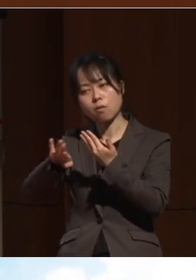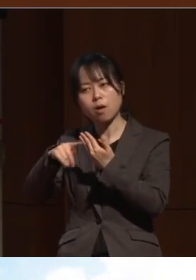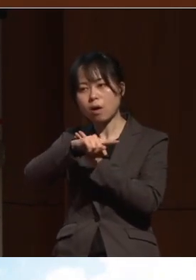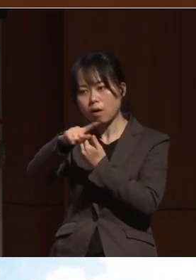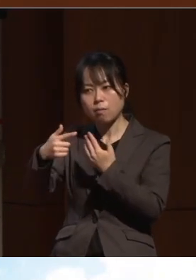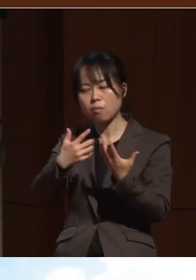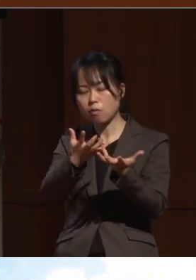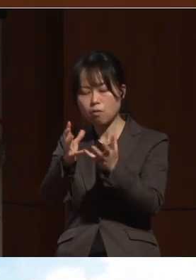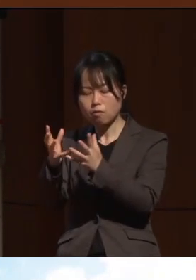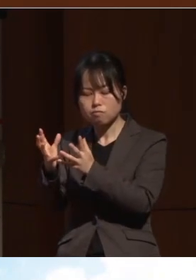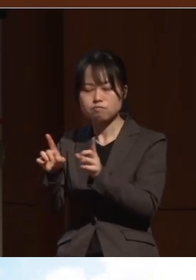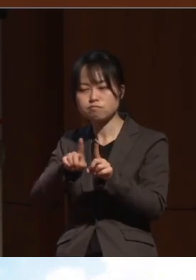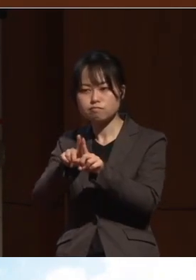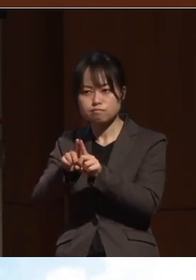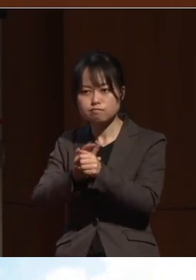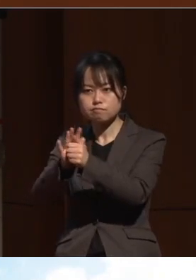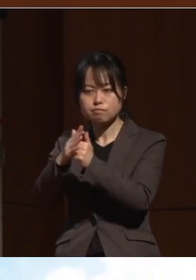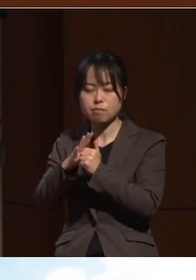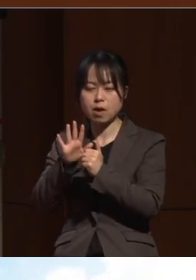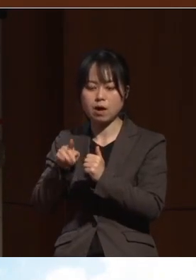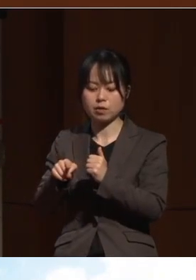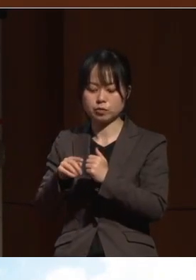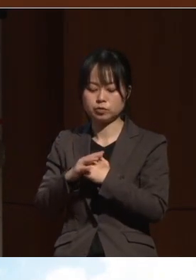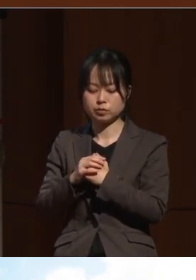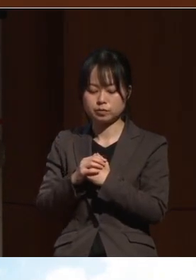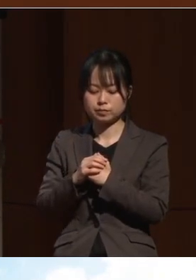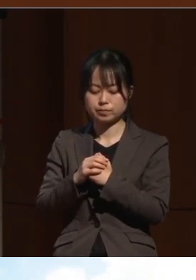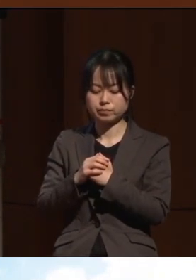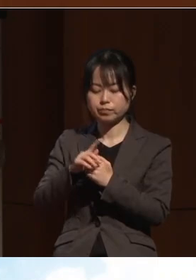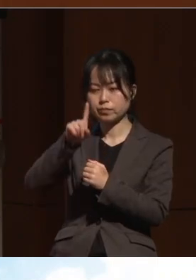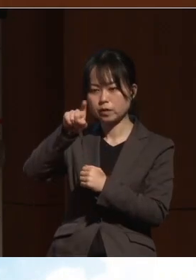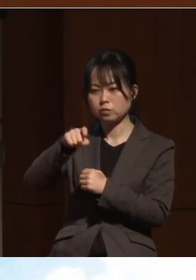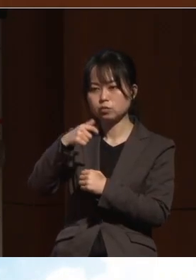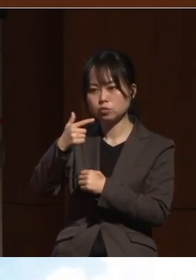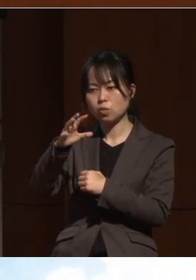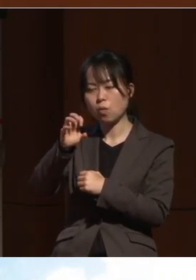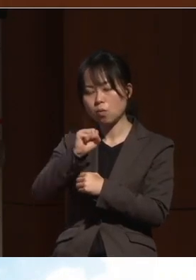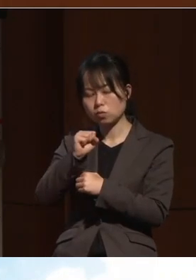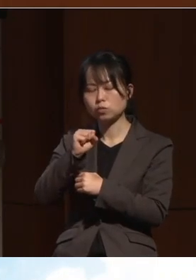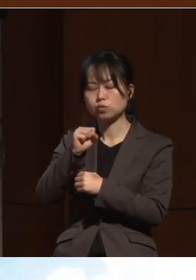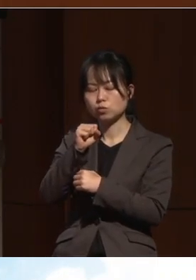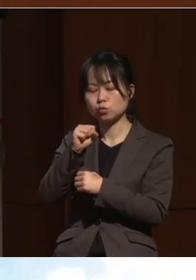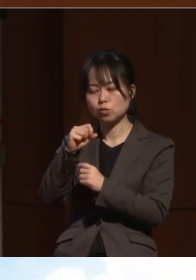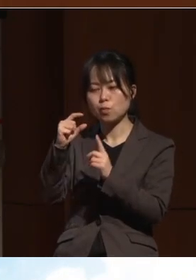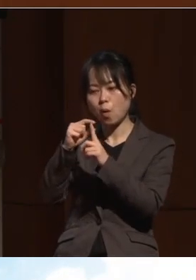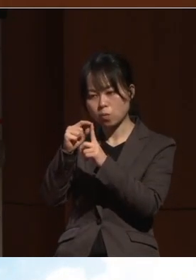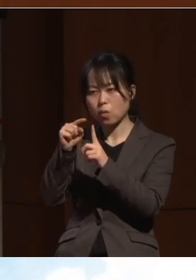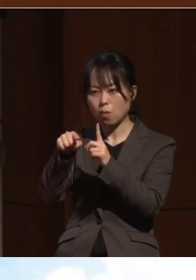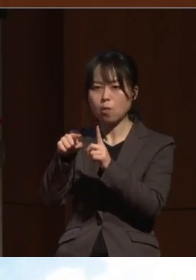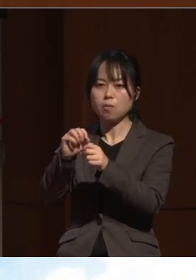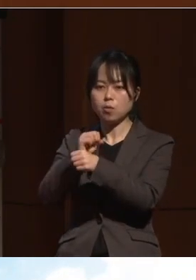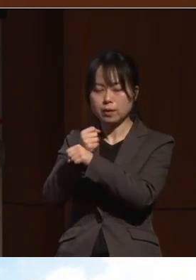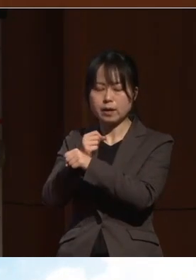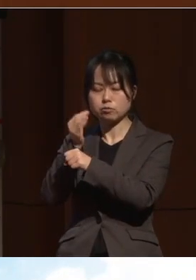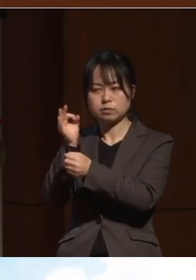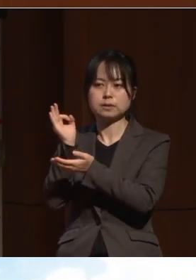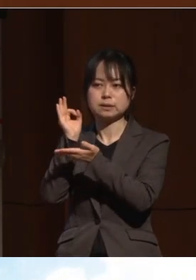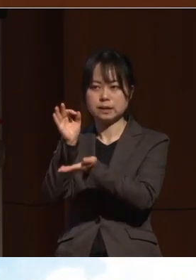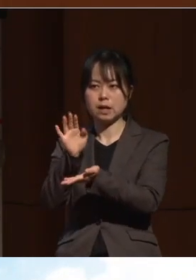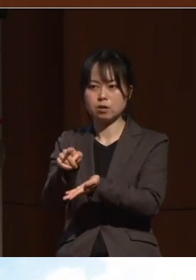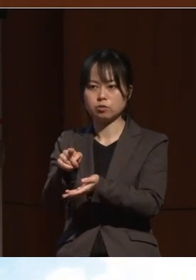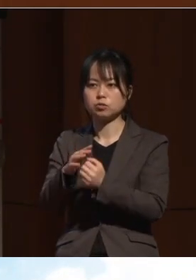invests over £1.6 billion per year in research, which goes towards not just research projects, but speaking to the points from some of